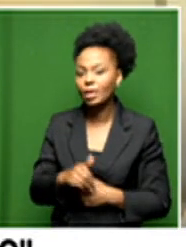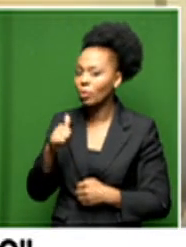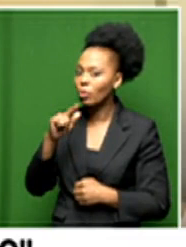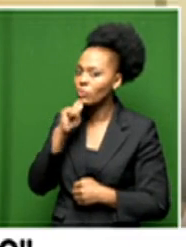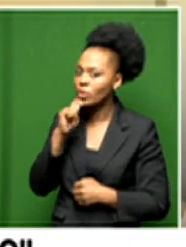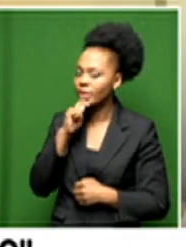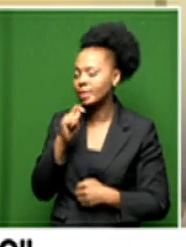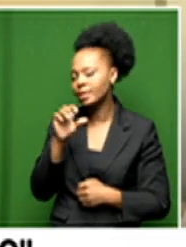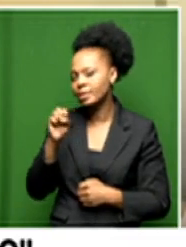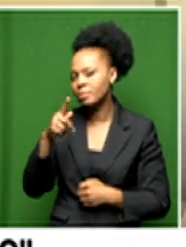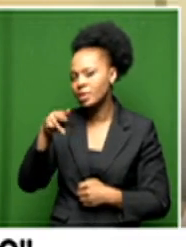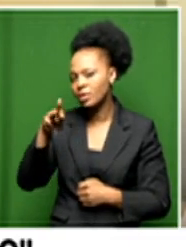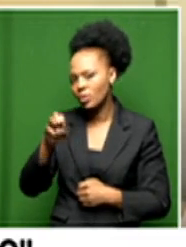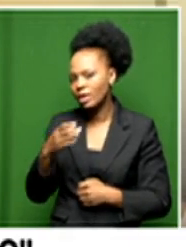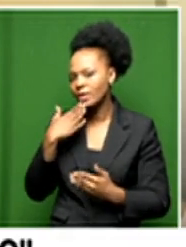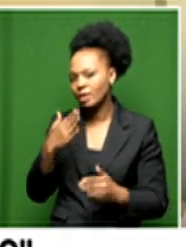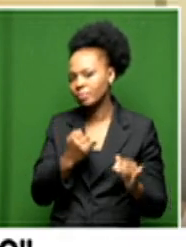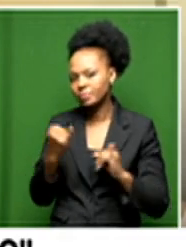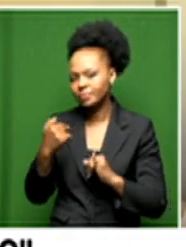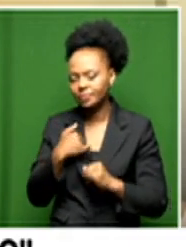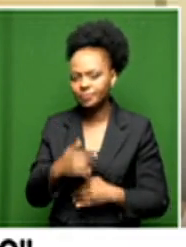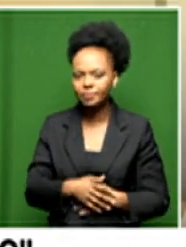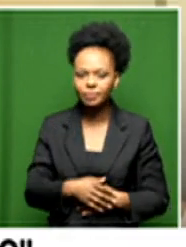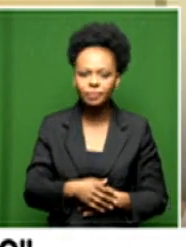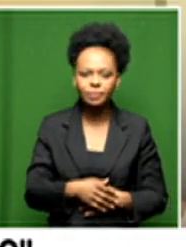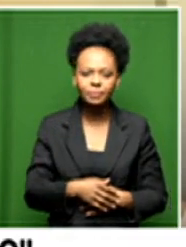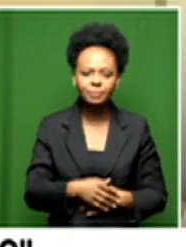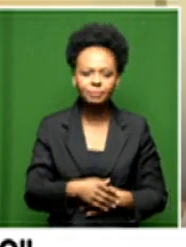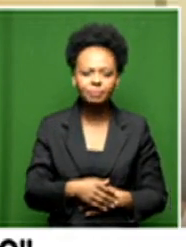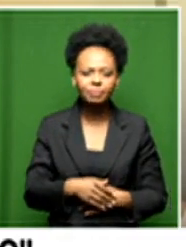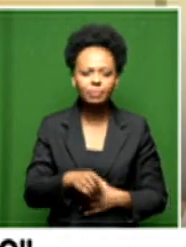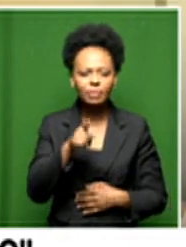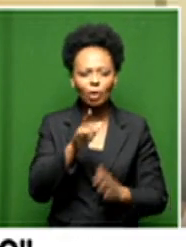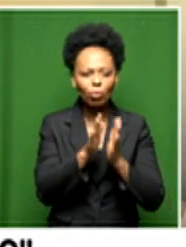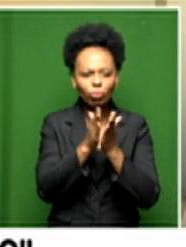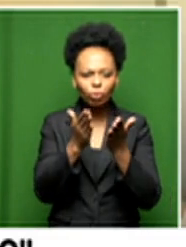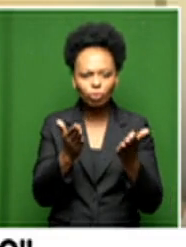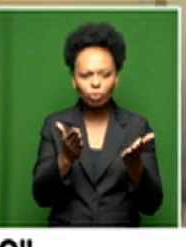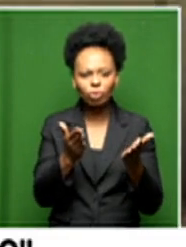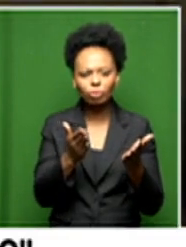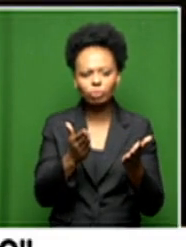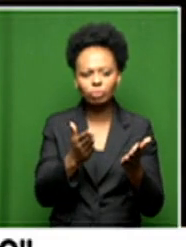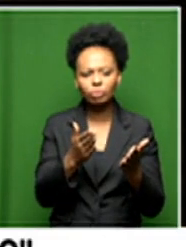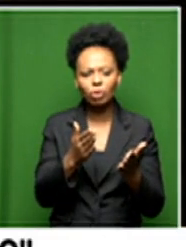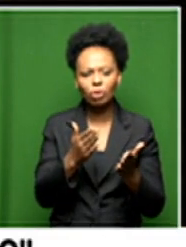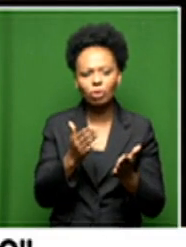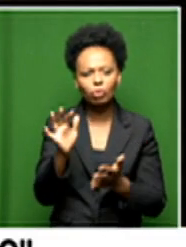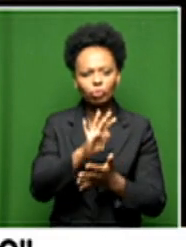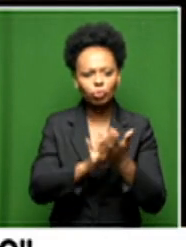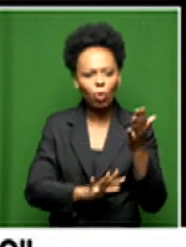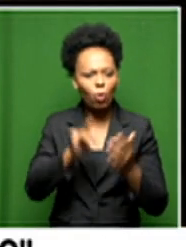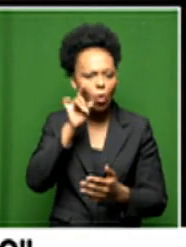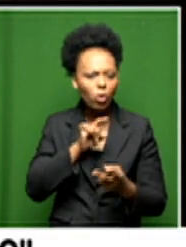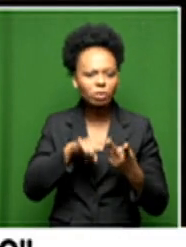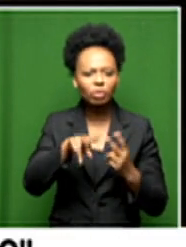Thanks for having me. Now, this book is described as part memoir, part travelogue, and part love letter.